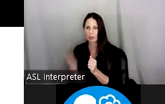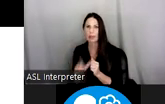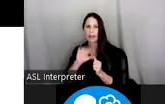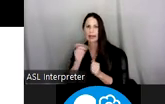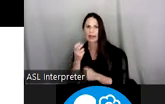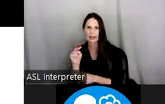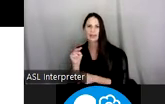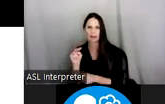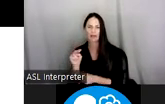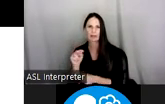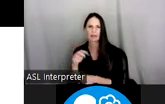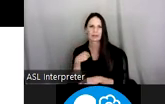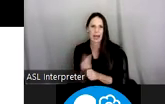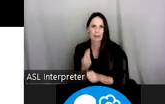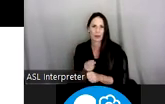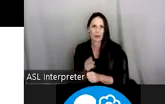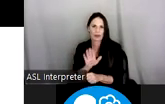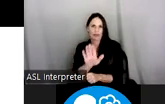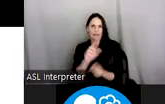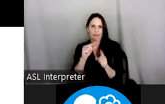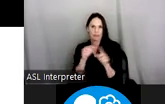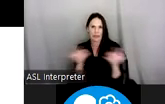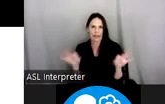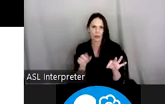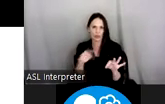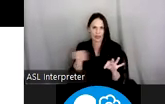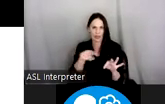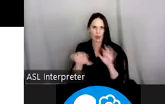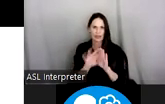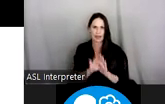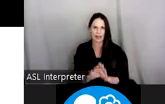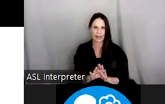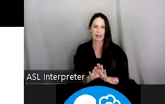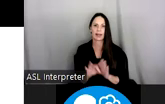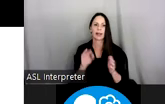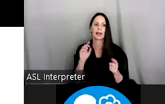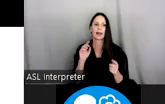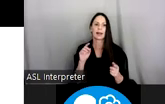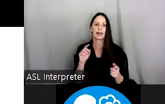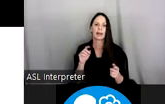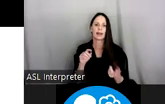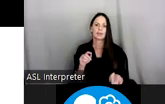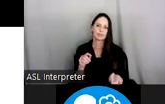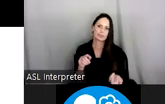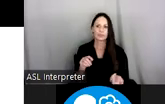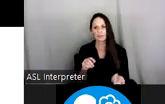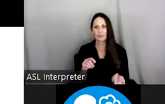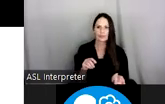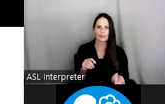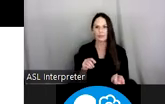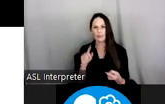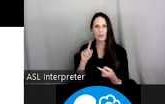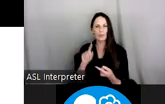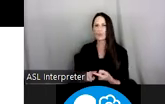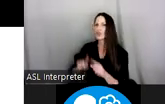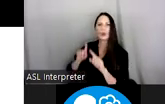using the language that you folks had selected, I believe, to attend a different